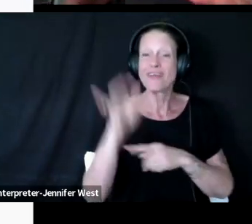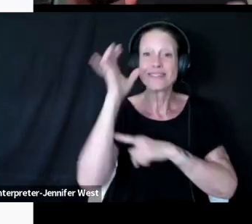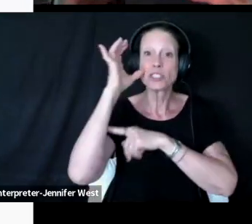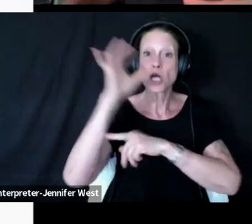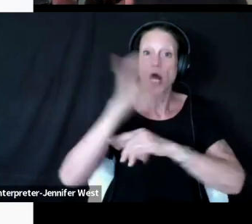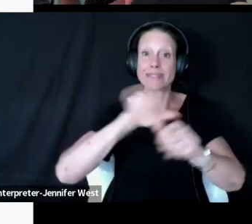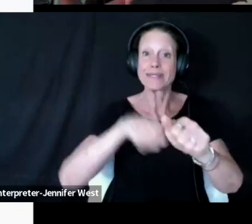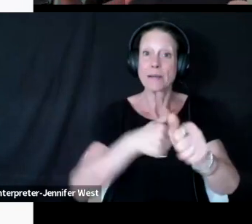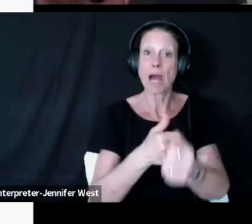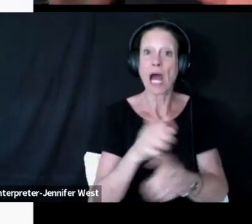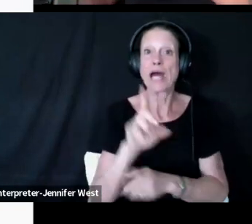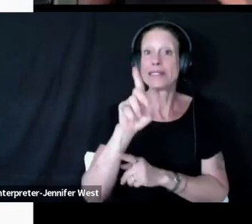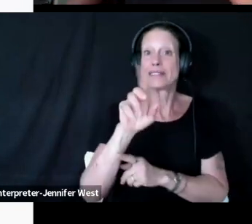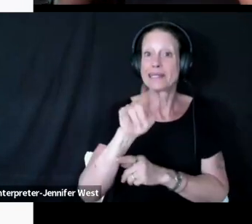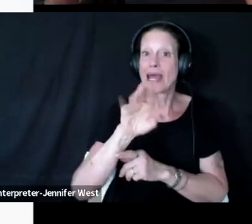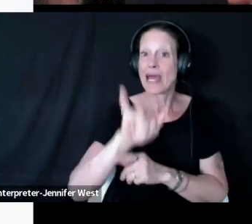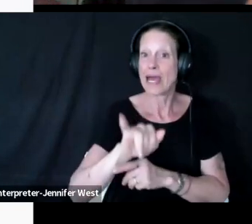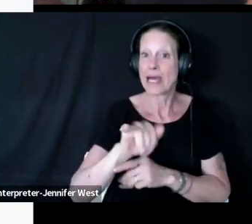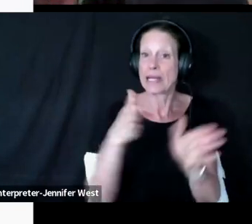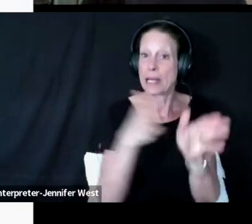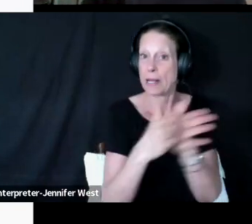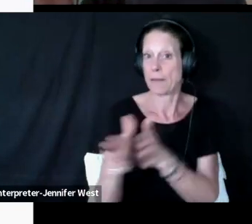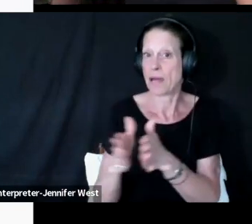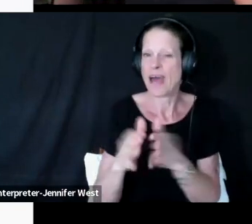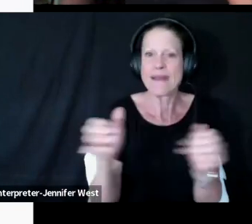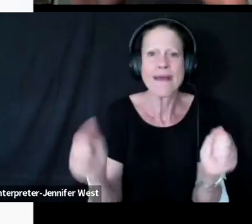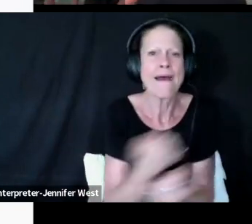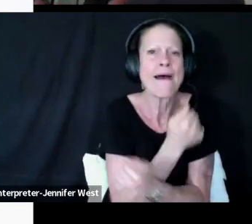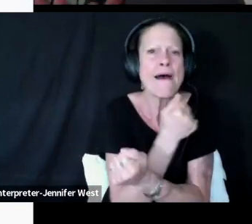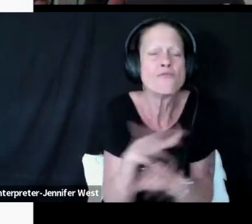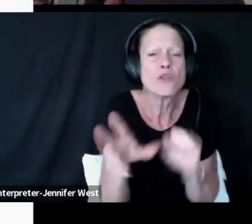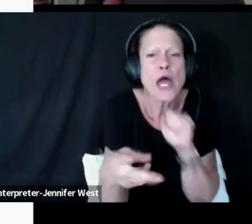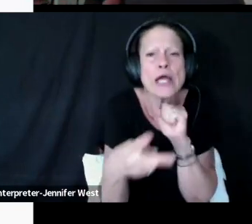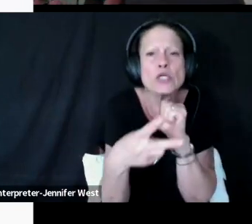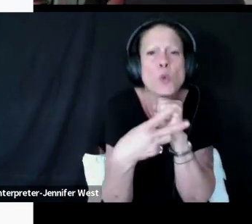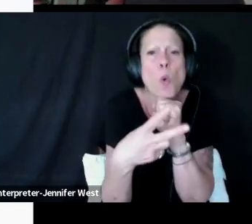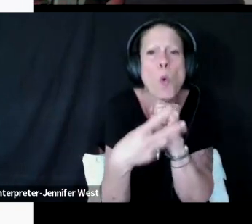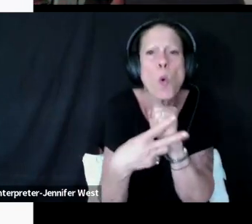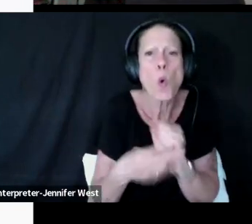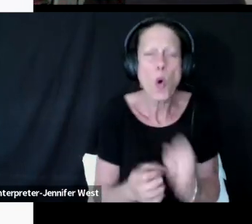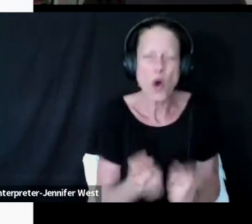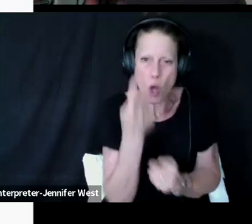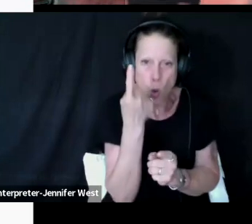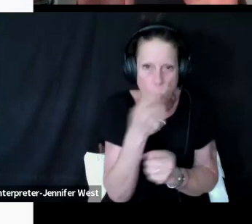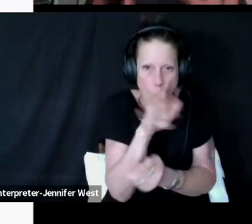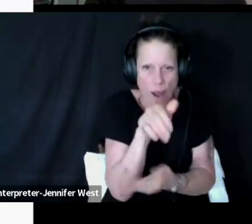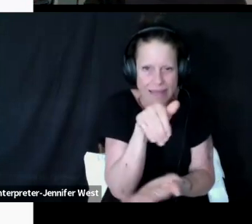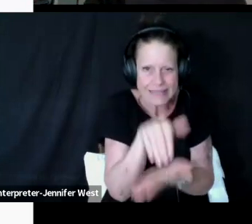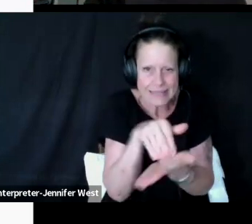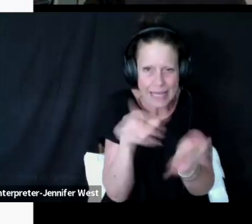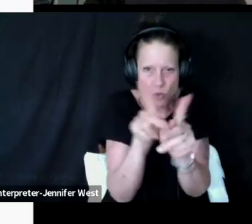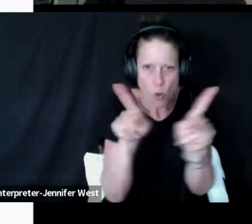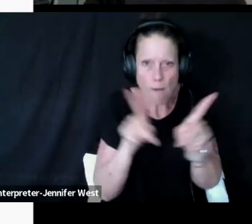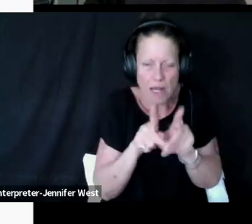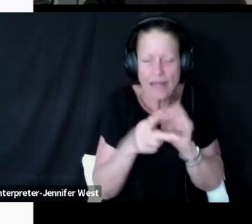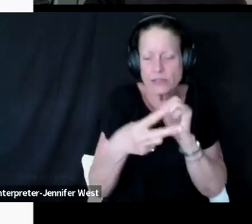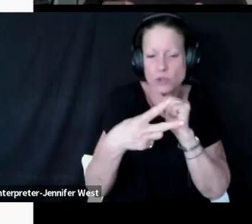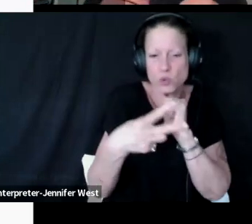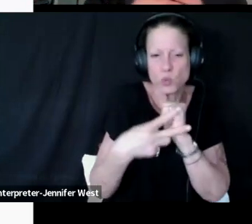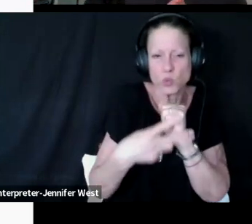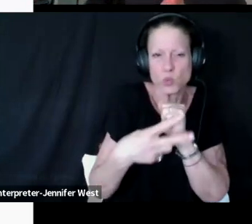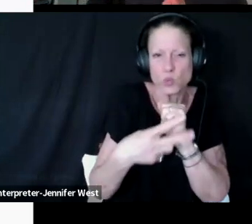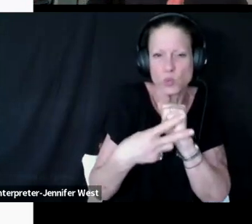in one central place, not only all the information, but also all those documents that we get. You can store them in the Danny